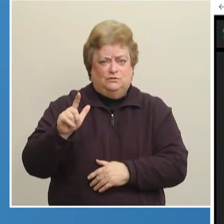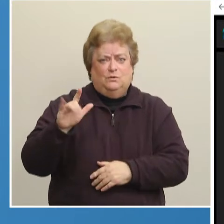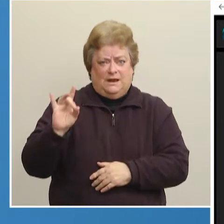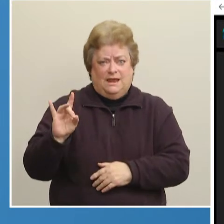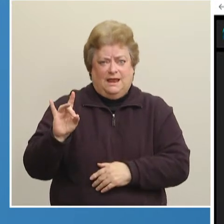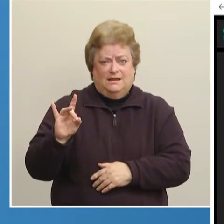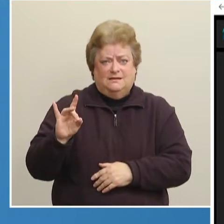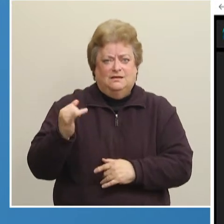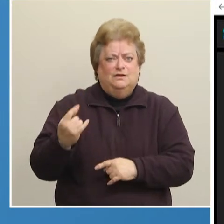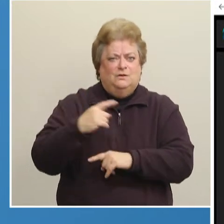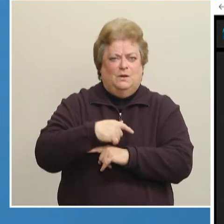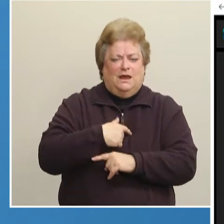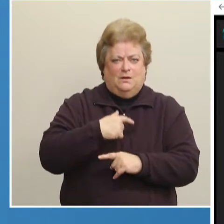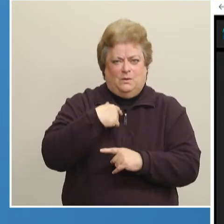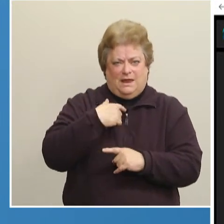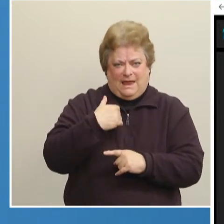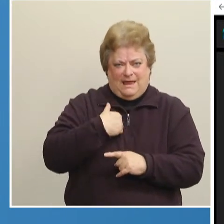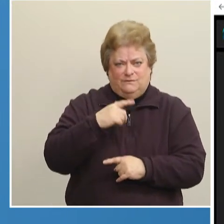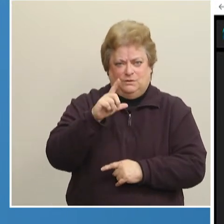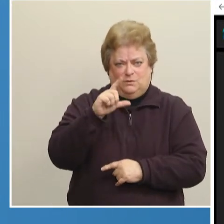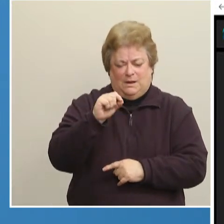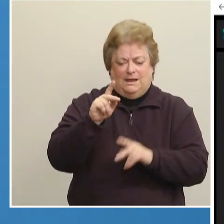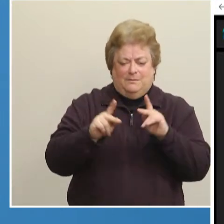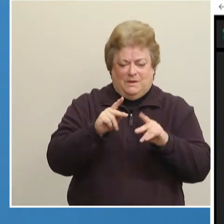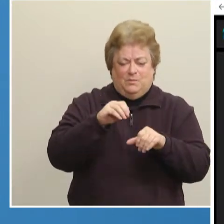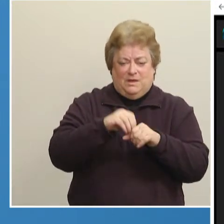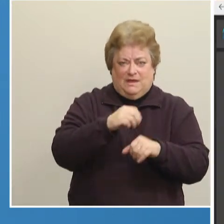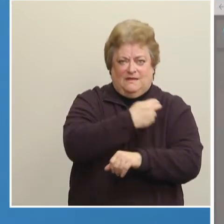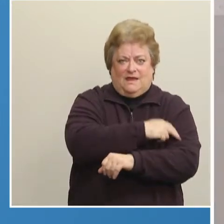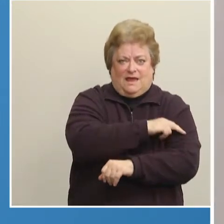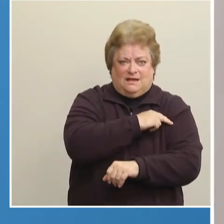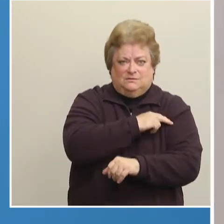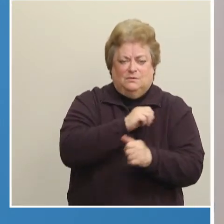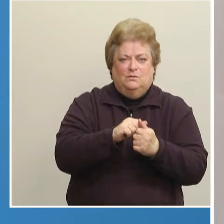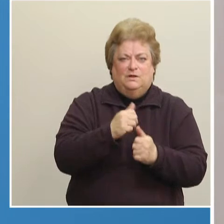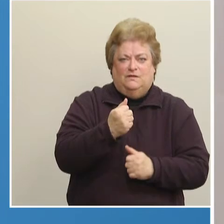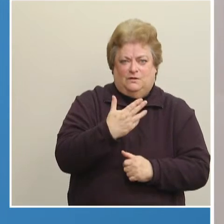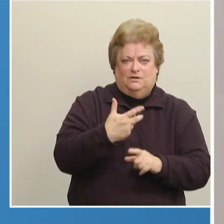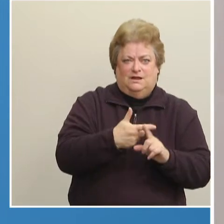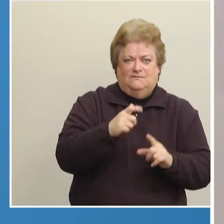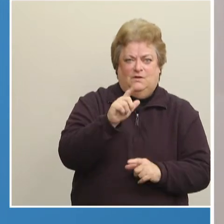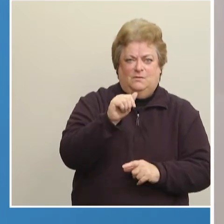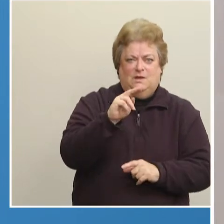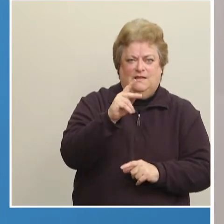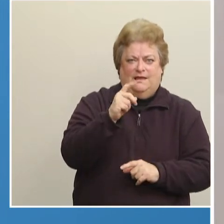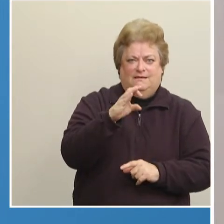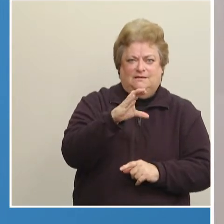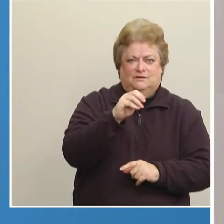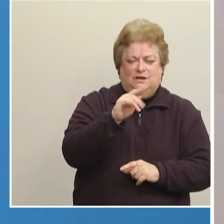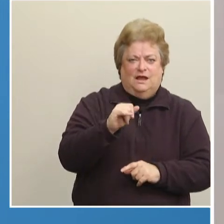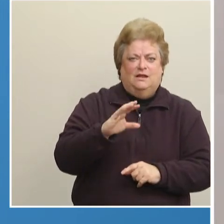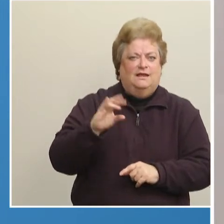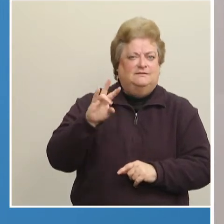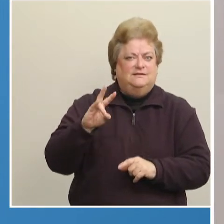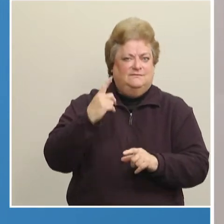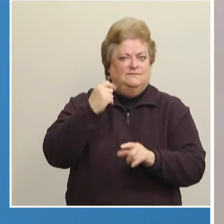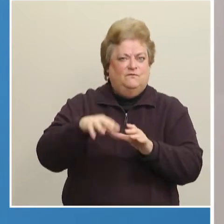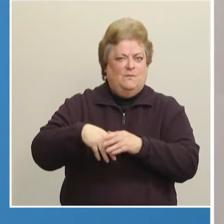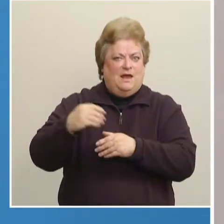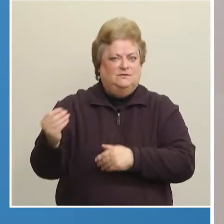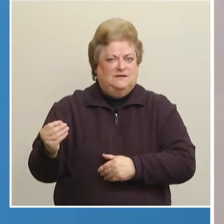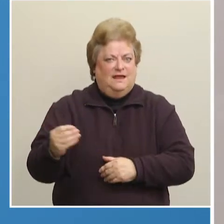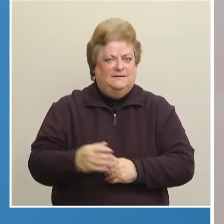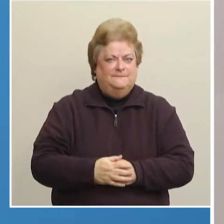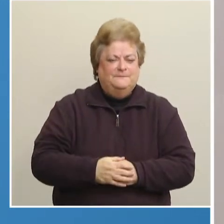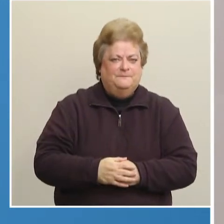28. Today, we are reporting 20 hospitalizations, with 13 from Lancaster County and 7 from other